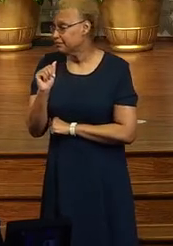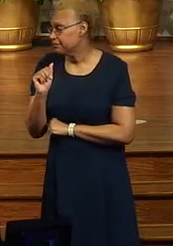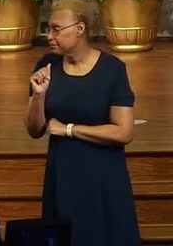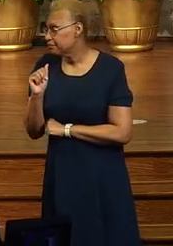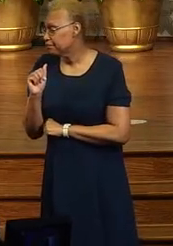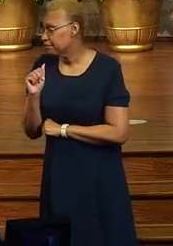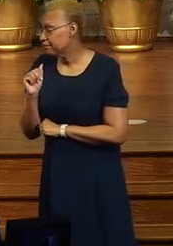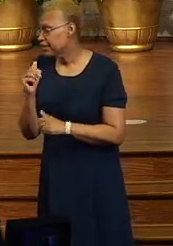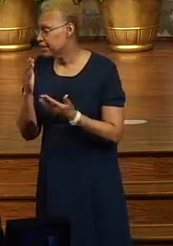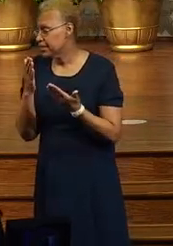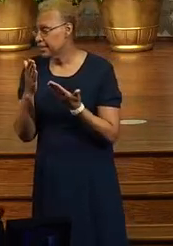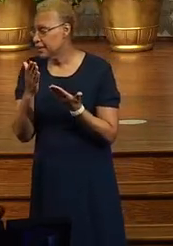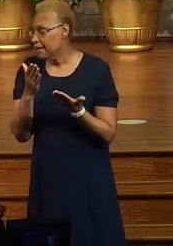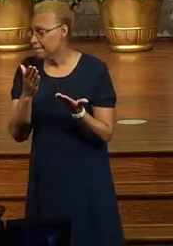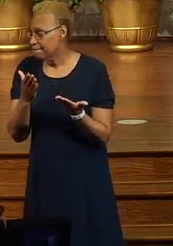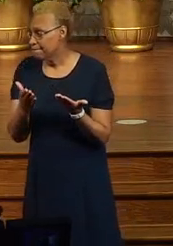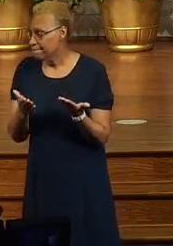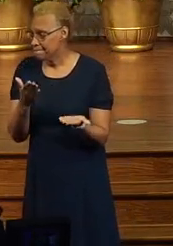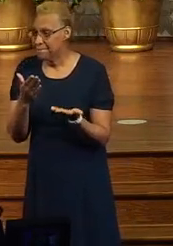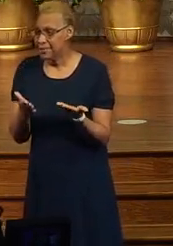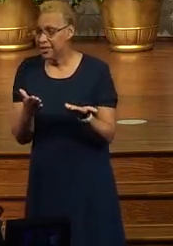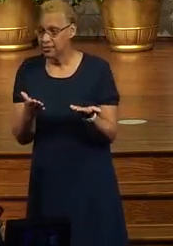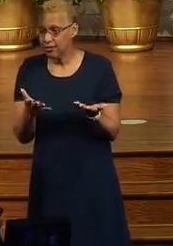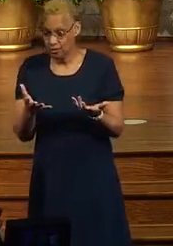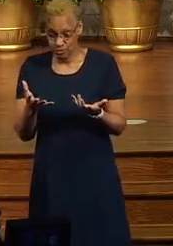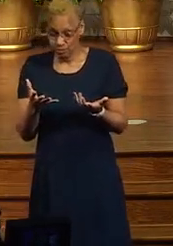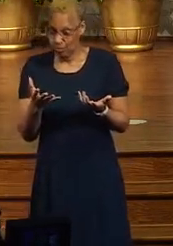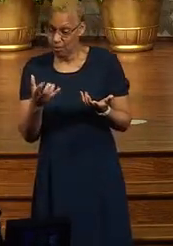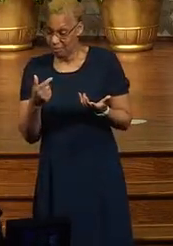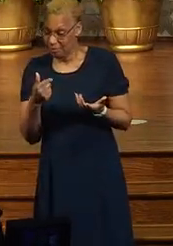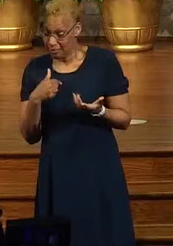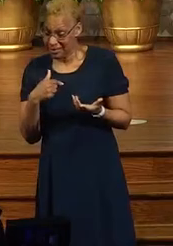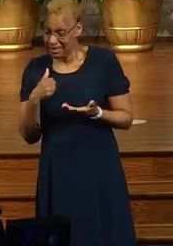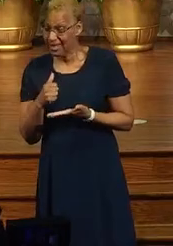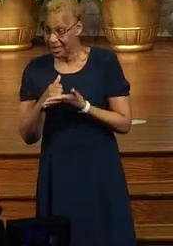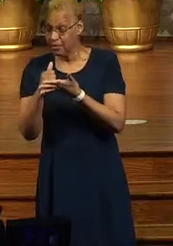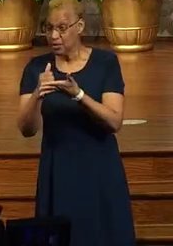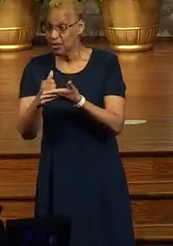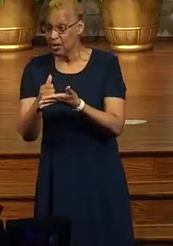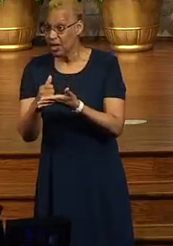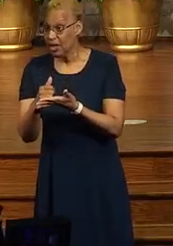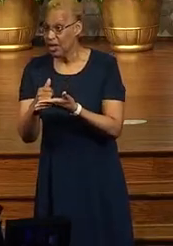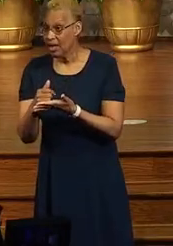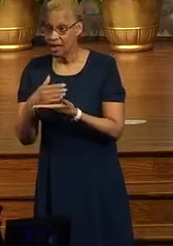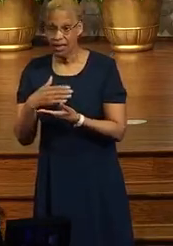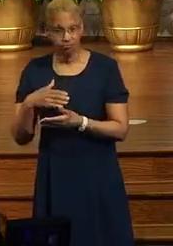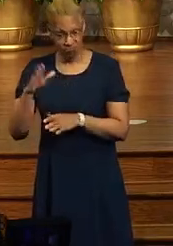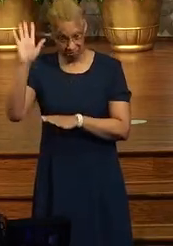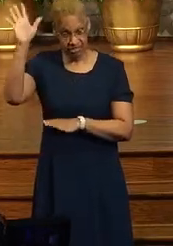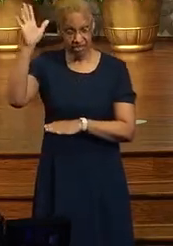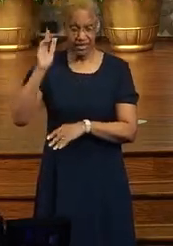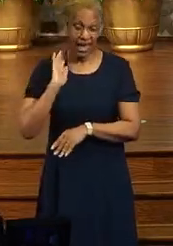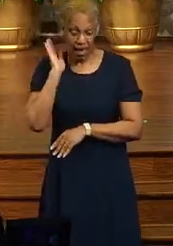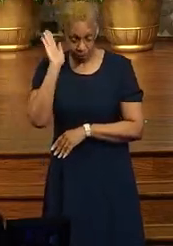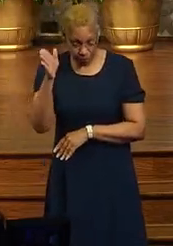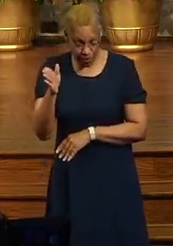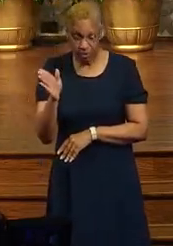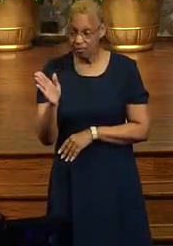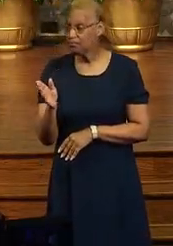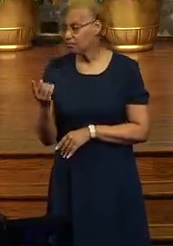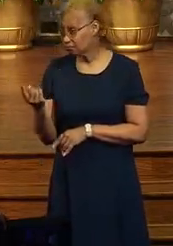And maybe you want me to come down and help you, to bring you this way. If that's the case, please just raise your hand. I'll come to